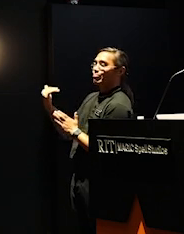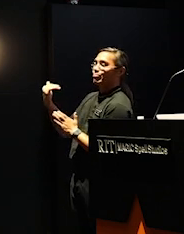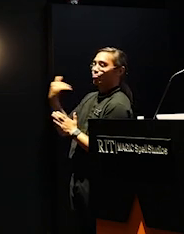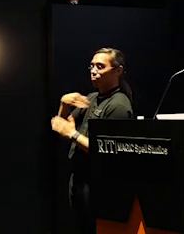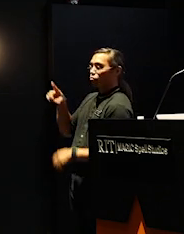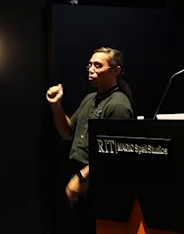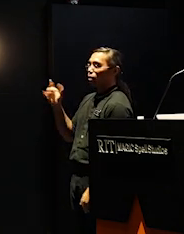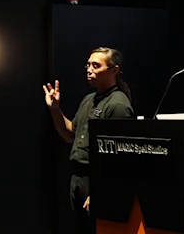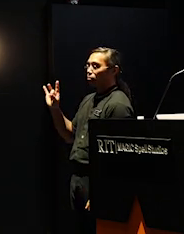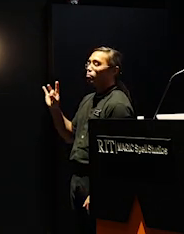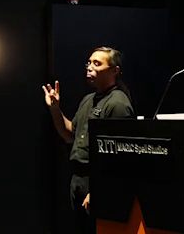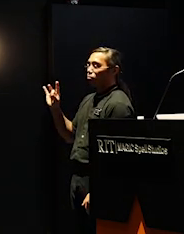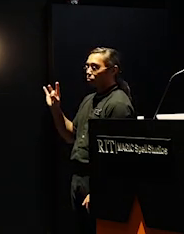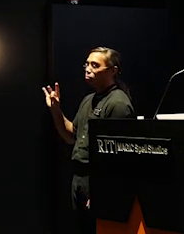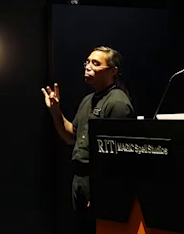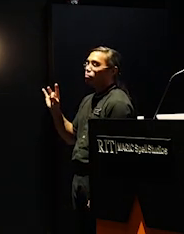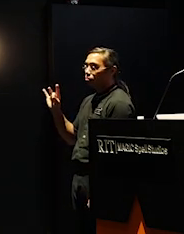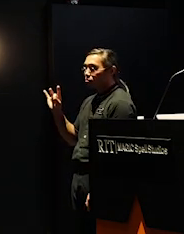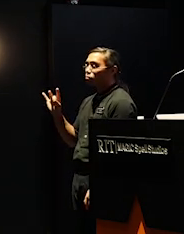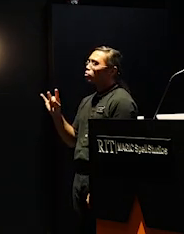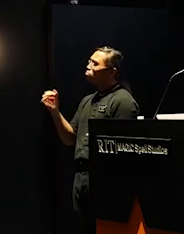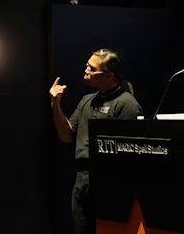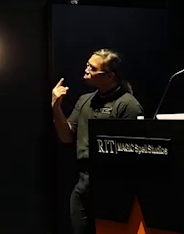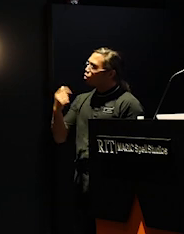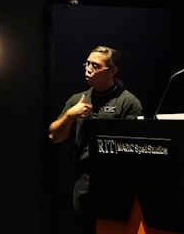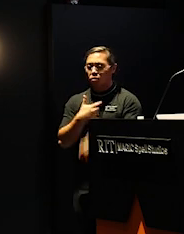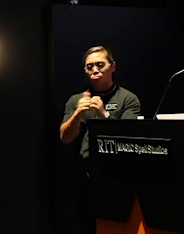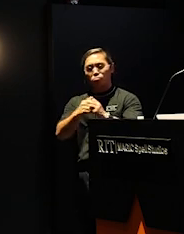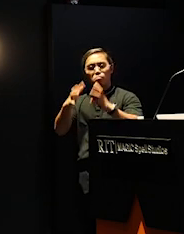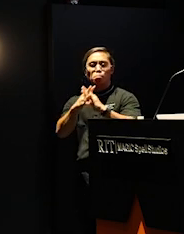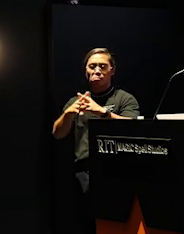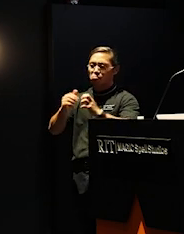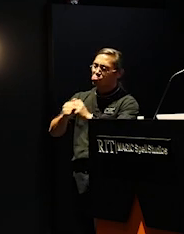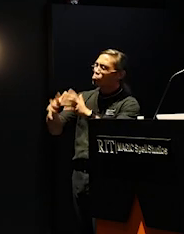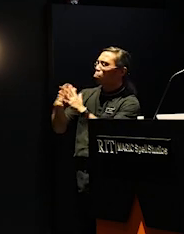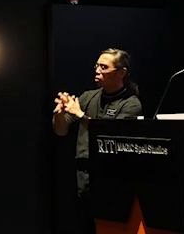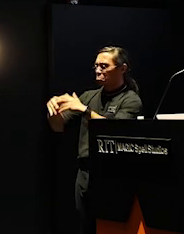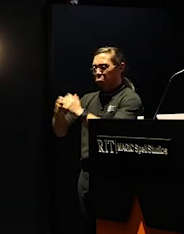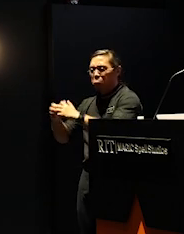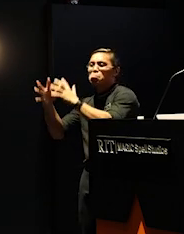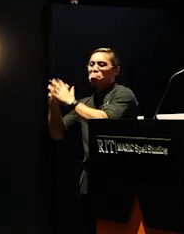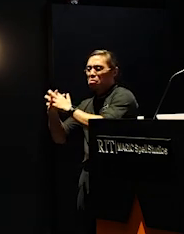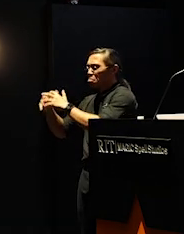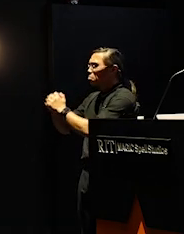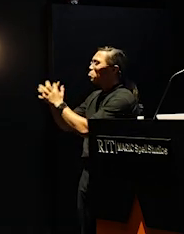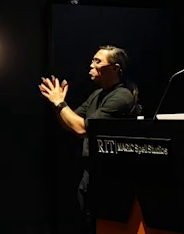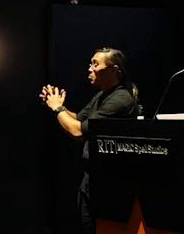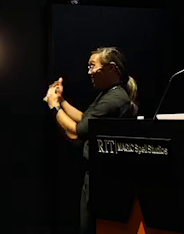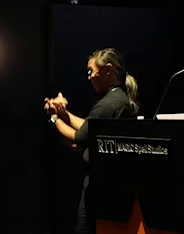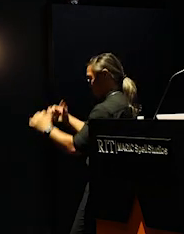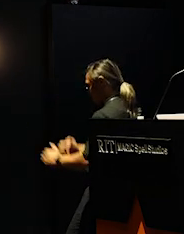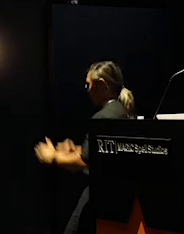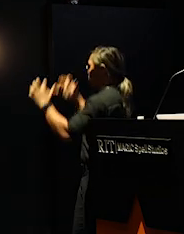This is where as you start to get good at it. So now we've opened up a few places, and you start to the target. This needs to be an event place.